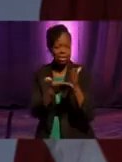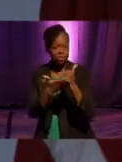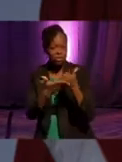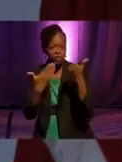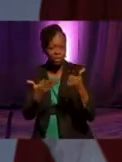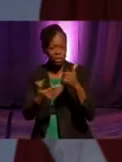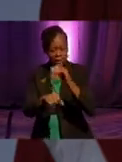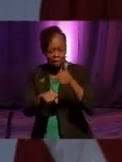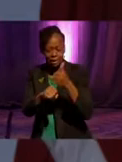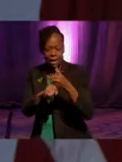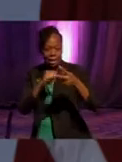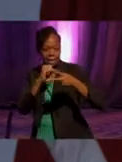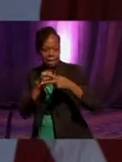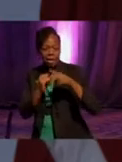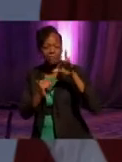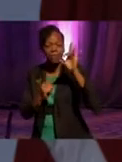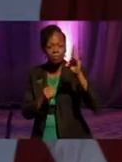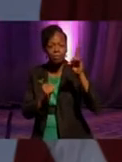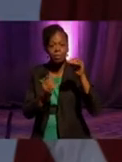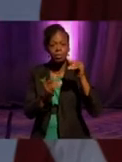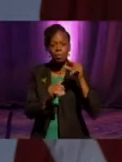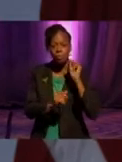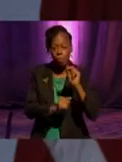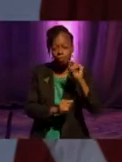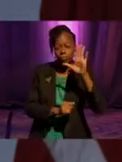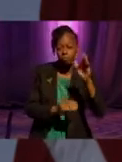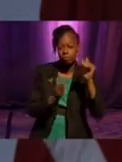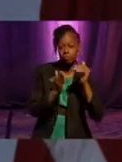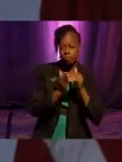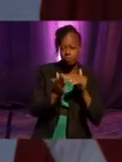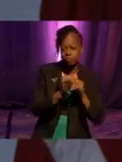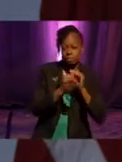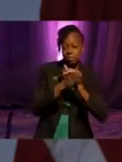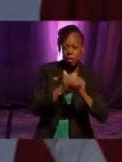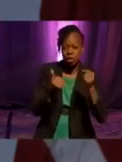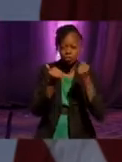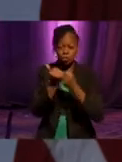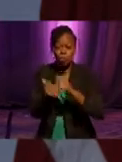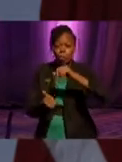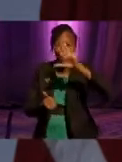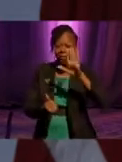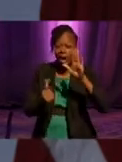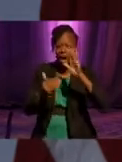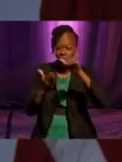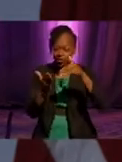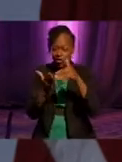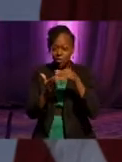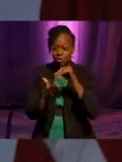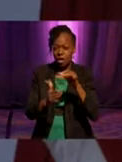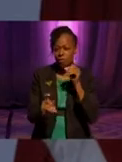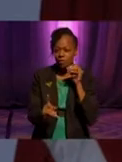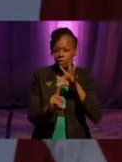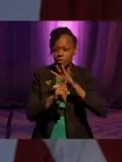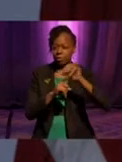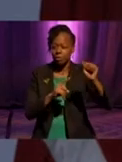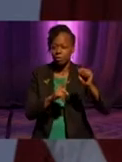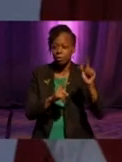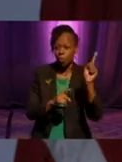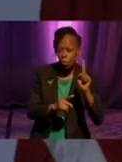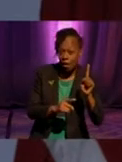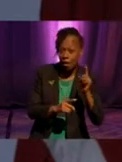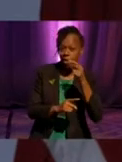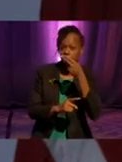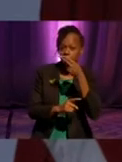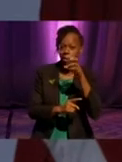$8.5 million to support 5 centers of excellence at Howard University, including a center on